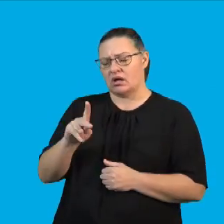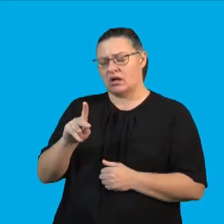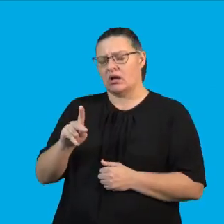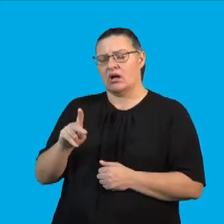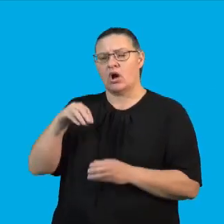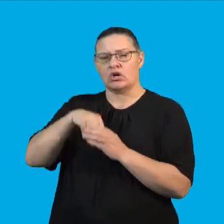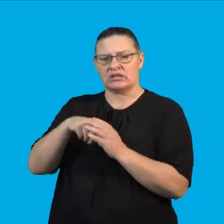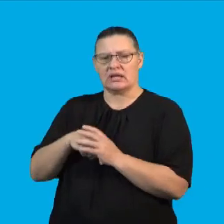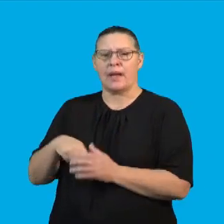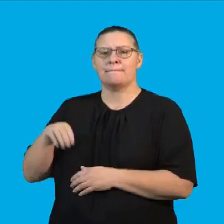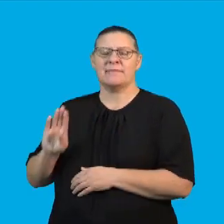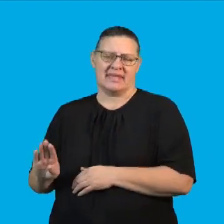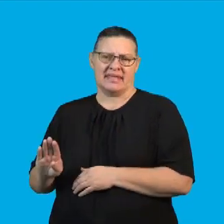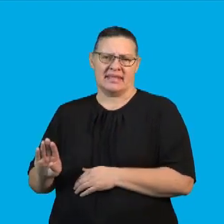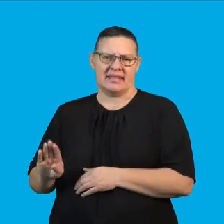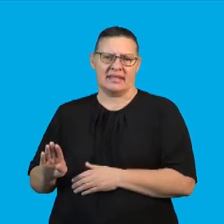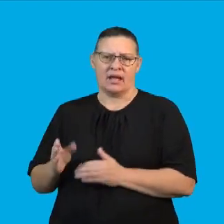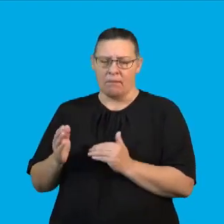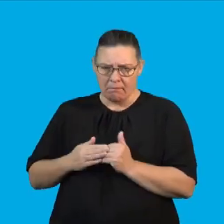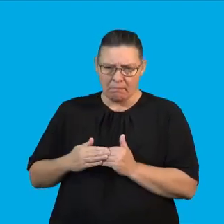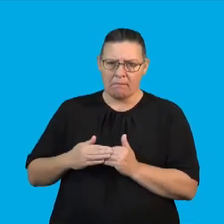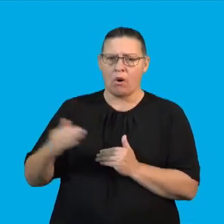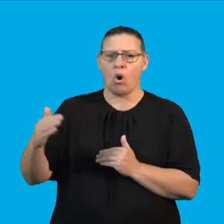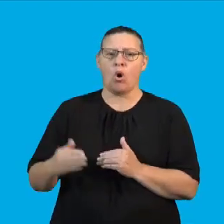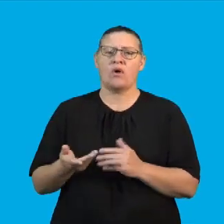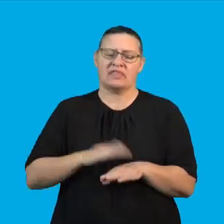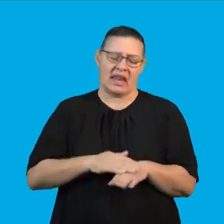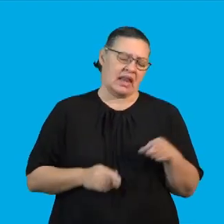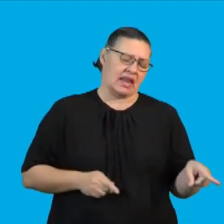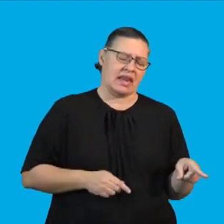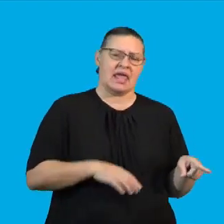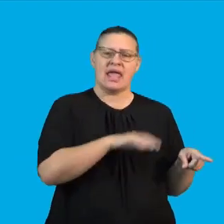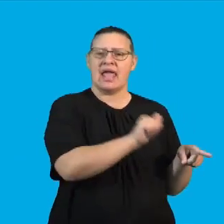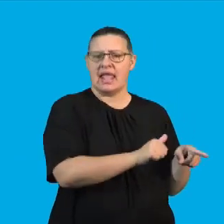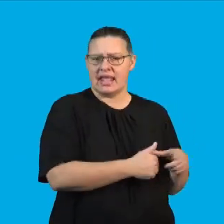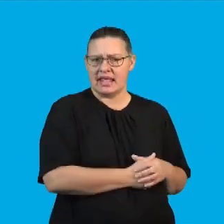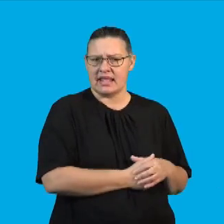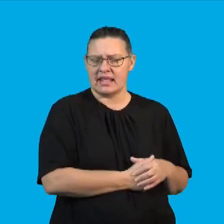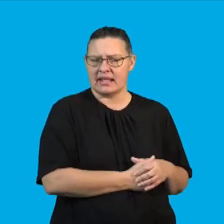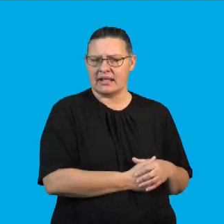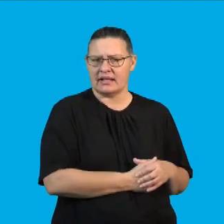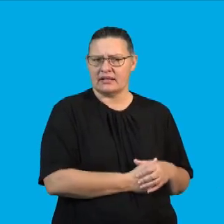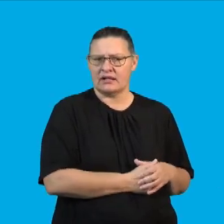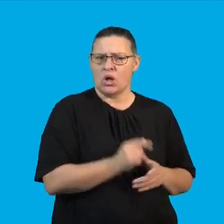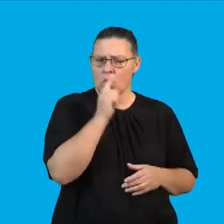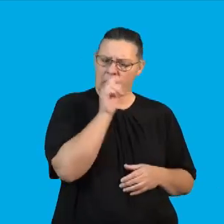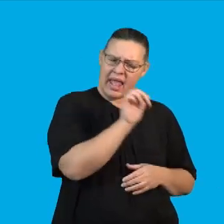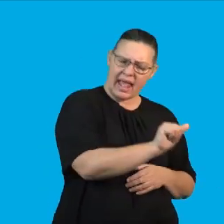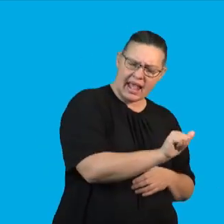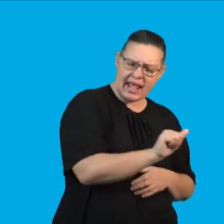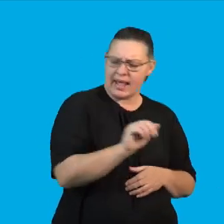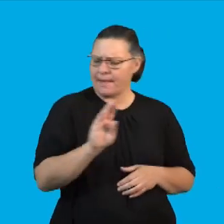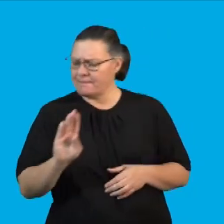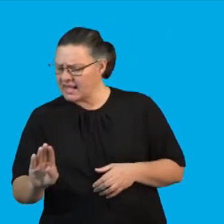the yolk content of the egg of hatchling B was more than of hatchling A. Look at hatchling